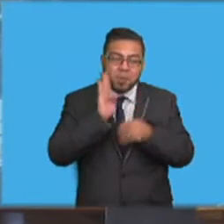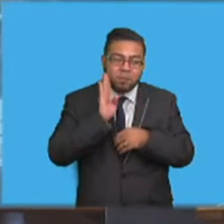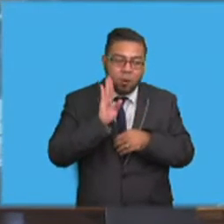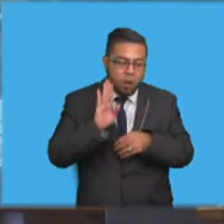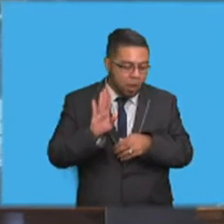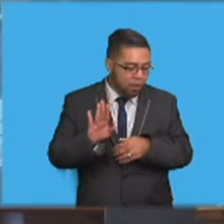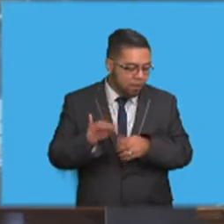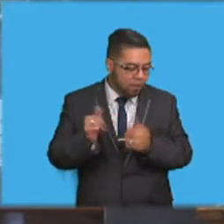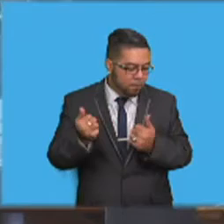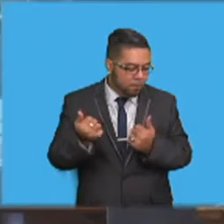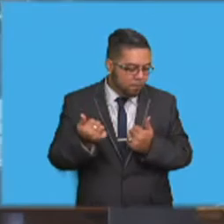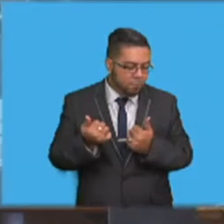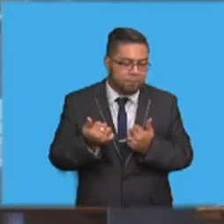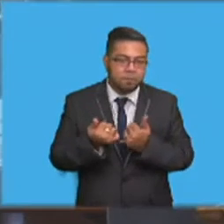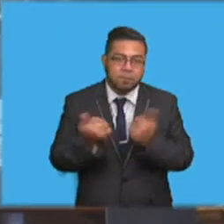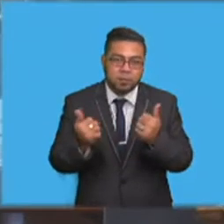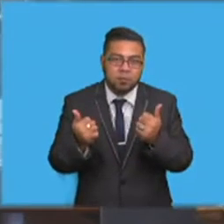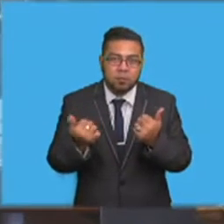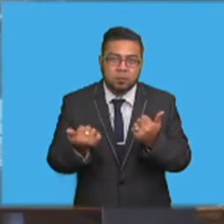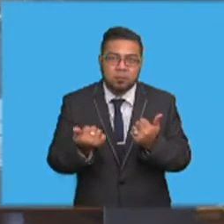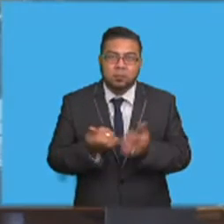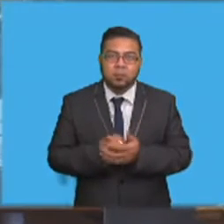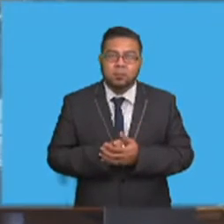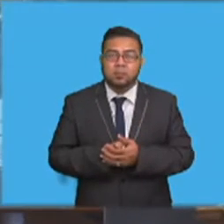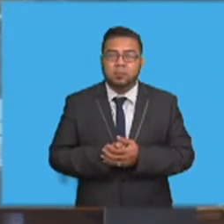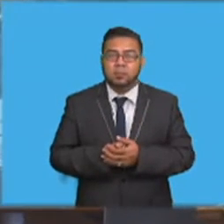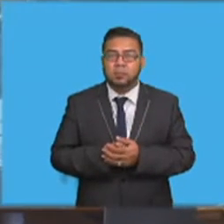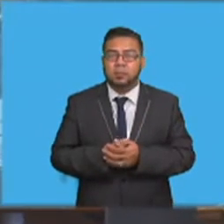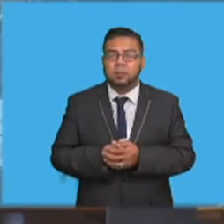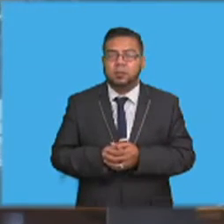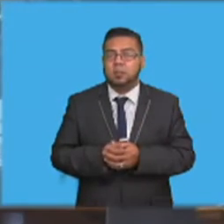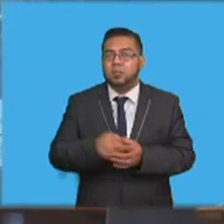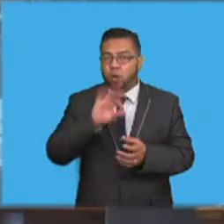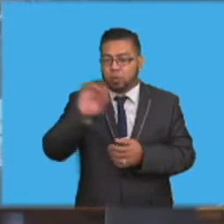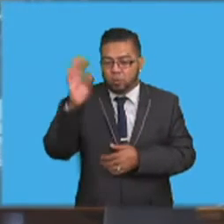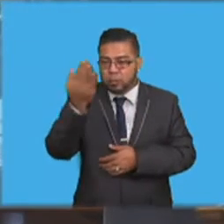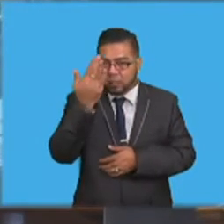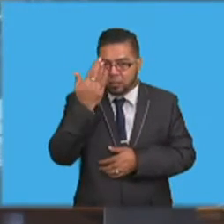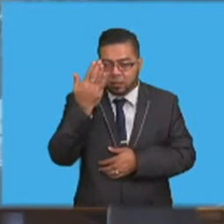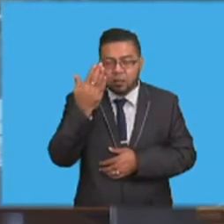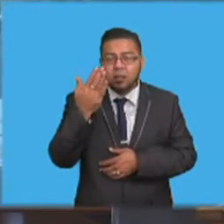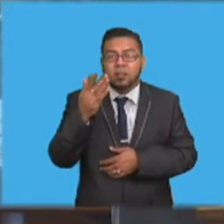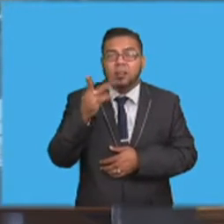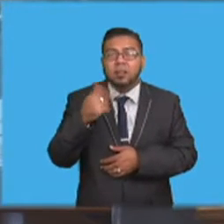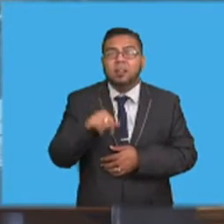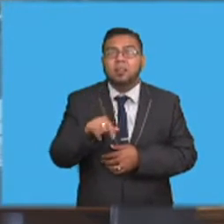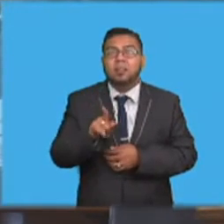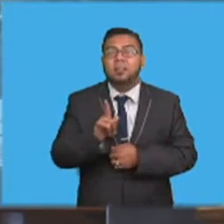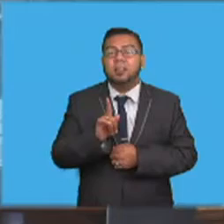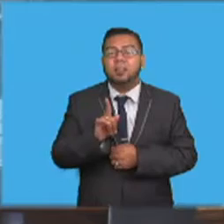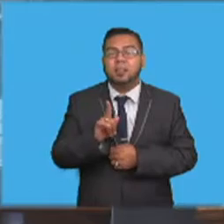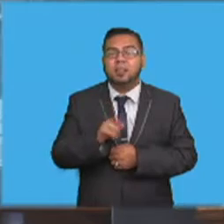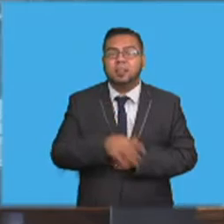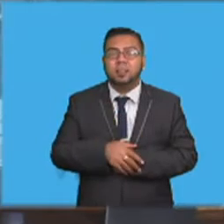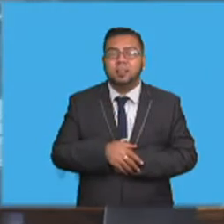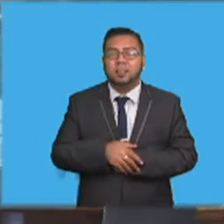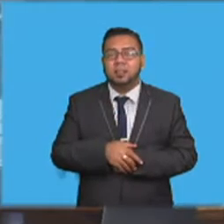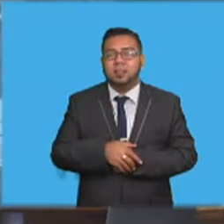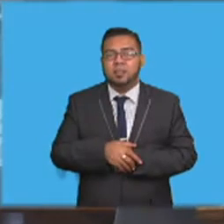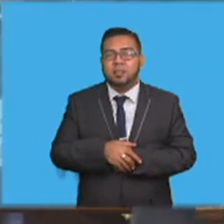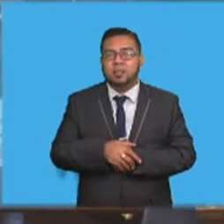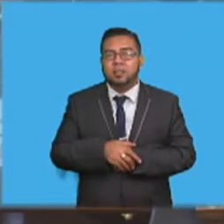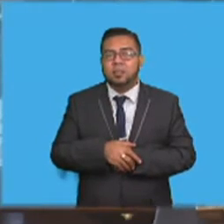to reiterate that the decision made on the ban was not a result of Fiji's commitment during the UN Ocean